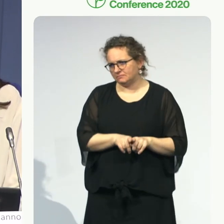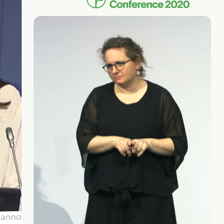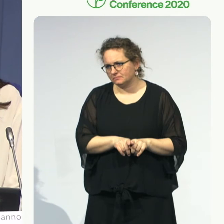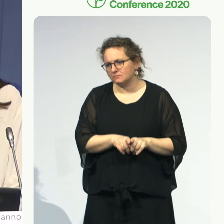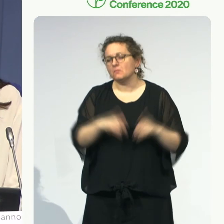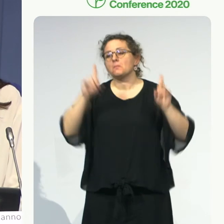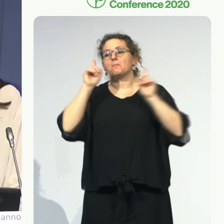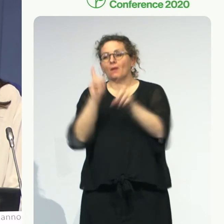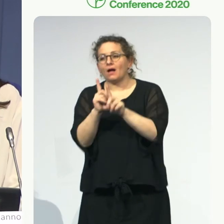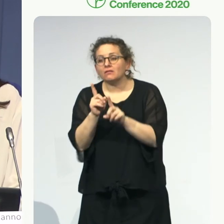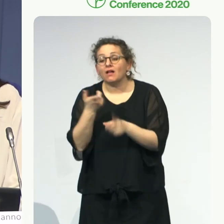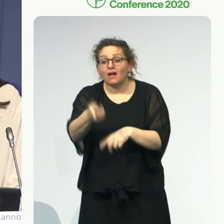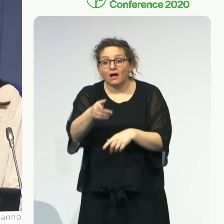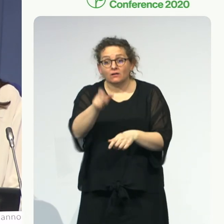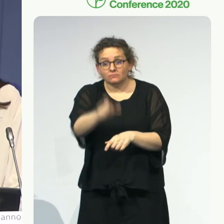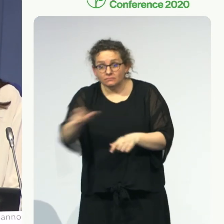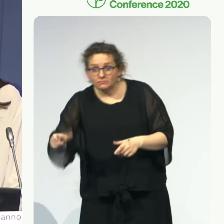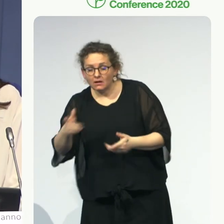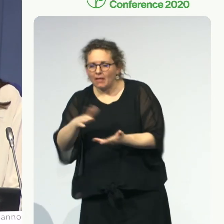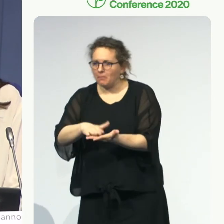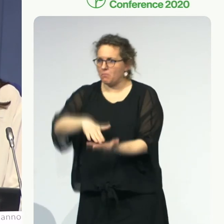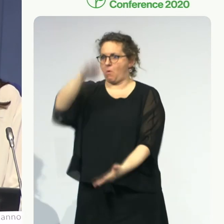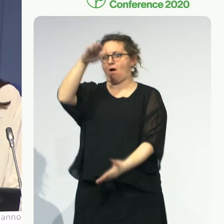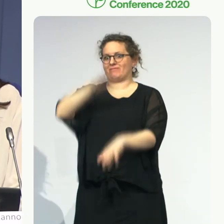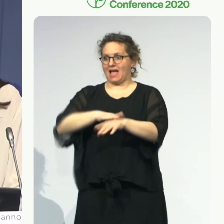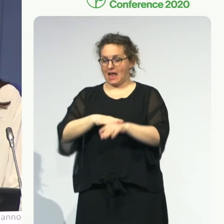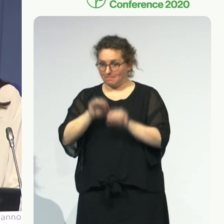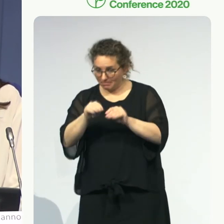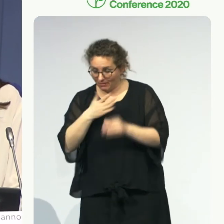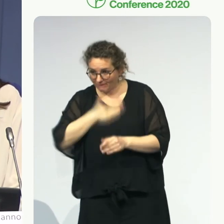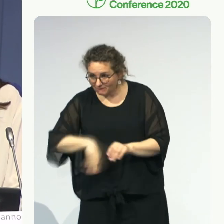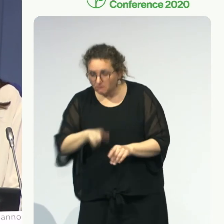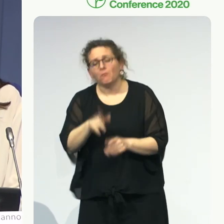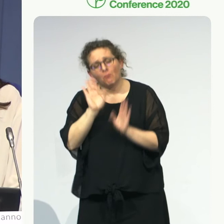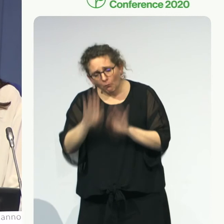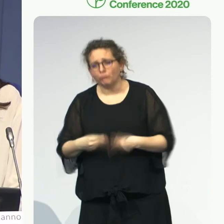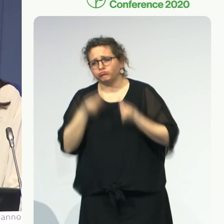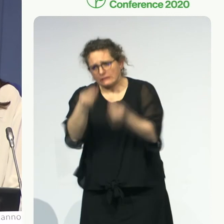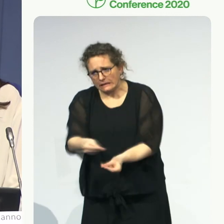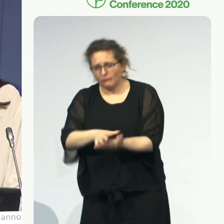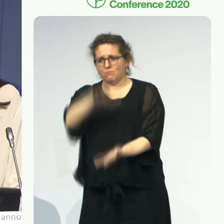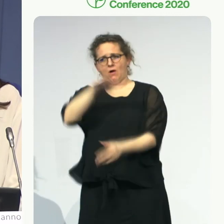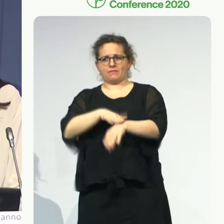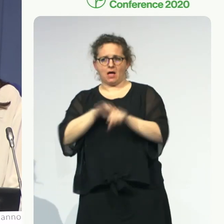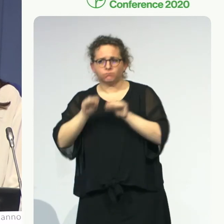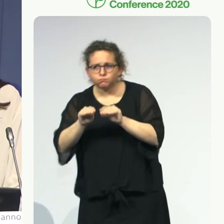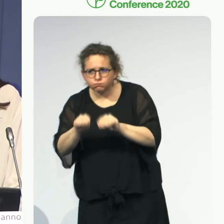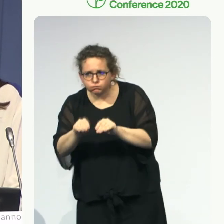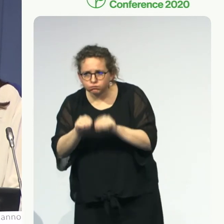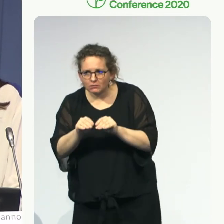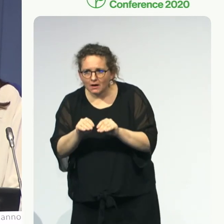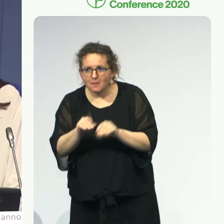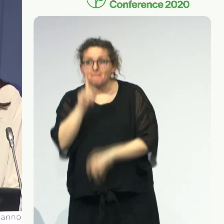in examinations, but also what is lacking is the capacity building and training for teachers. As